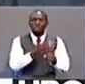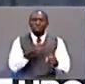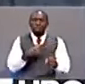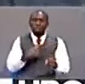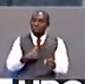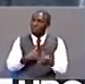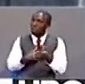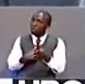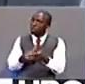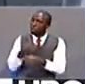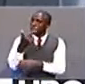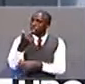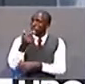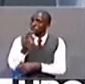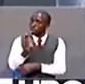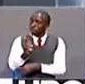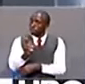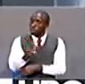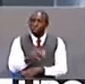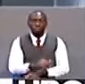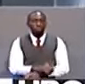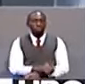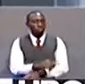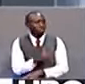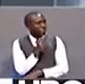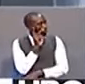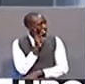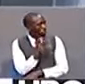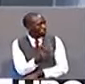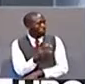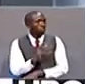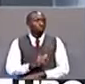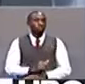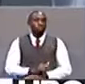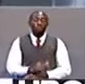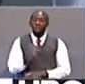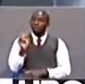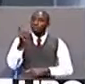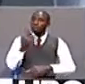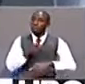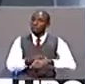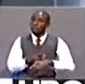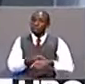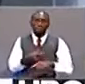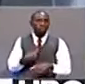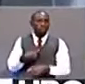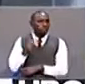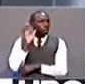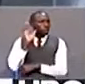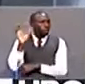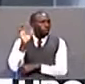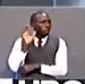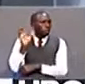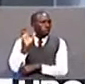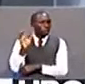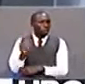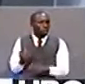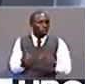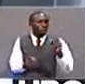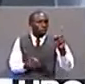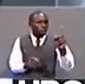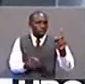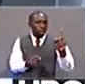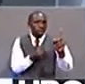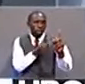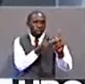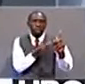television, and for the first time I heard somebody talking of, I may not be a